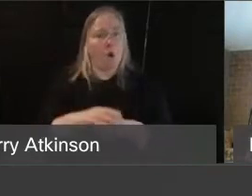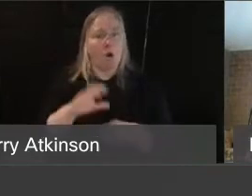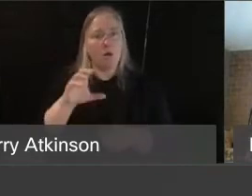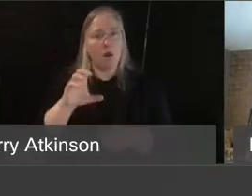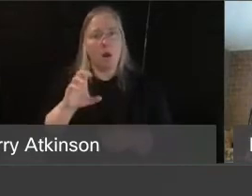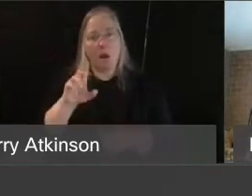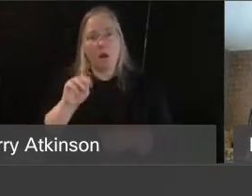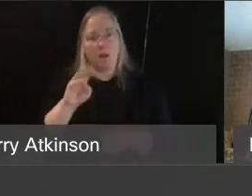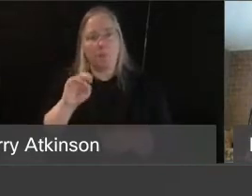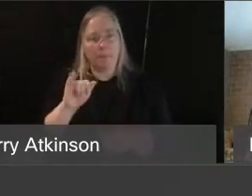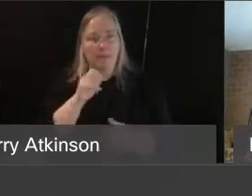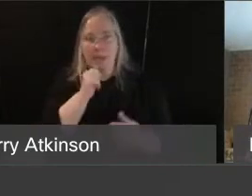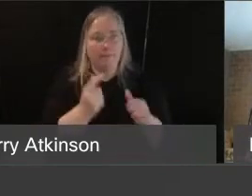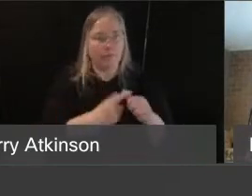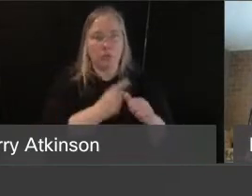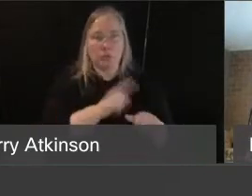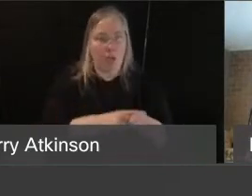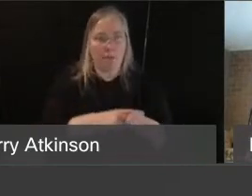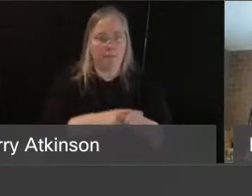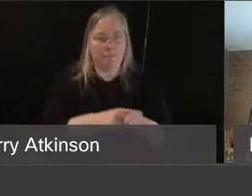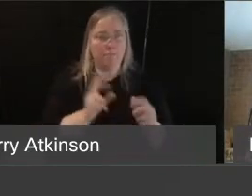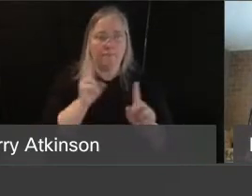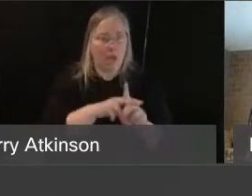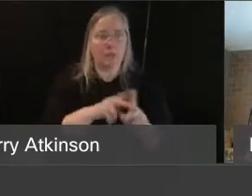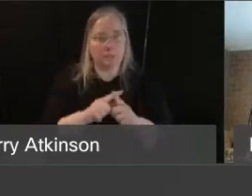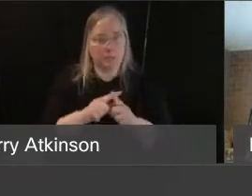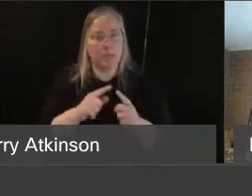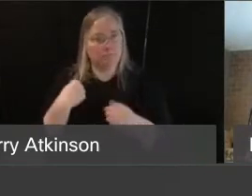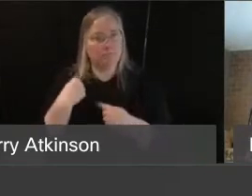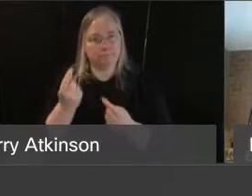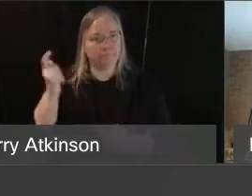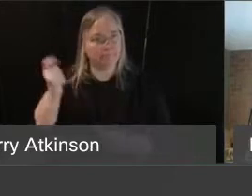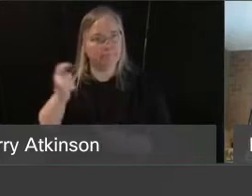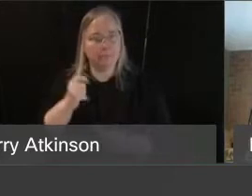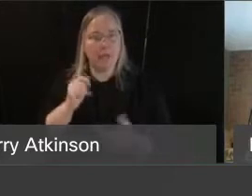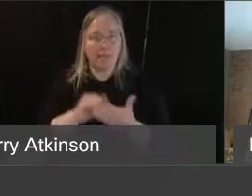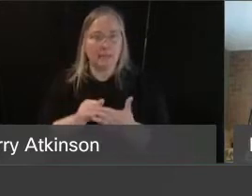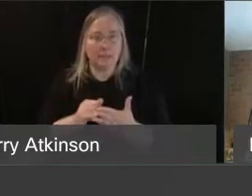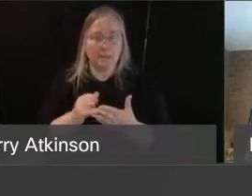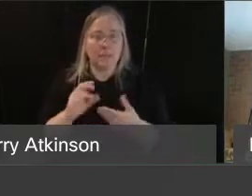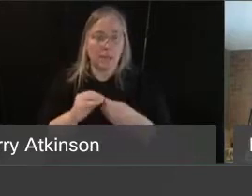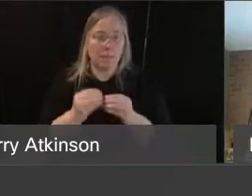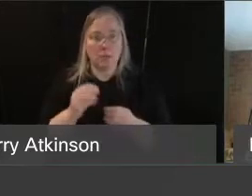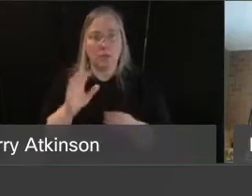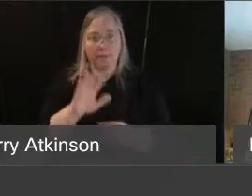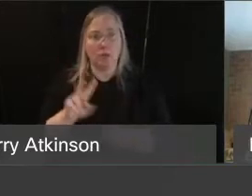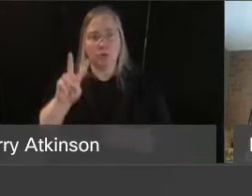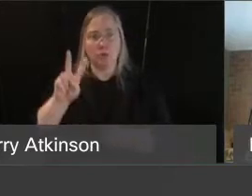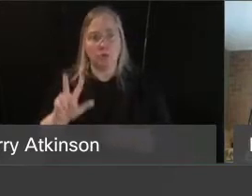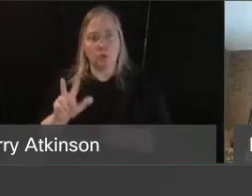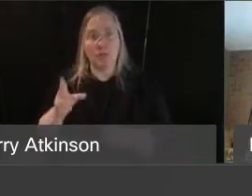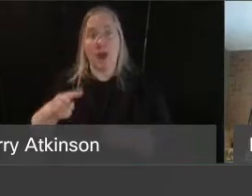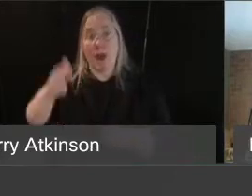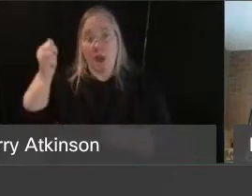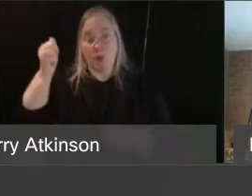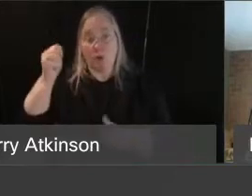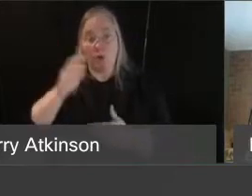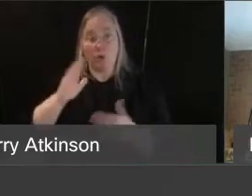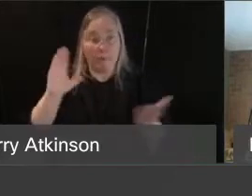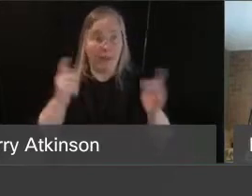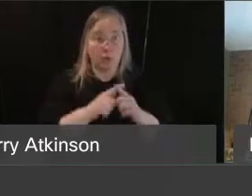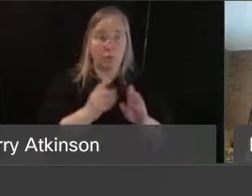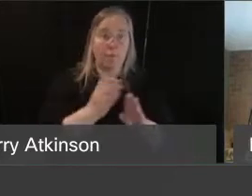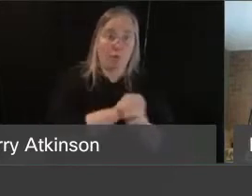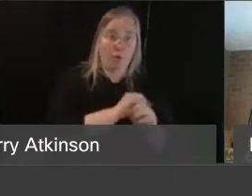The number is rather tremendous. Again, it's significantly higher, probably about 2/3 higher than it was pre-pandemic. So a